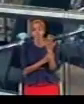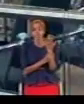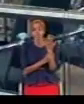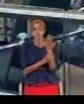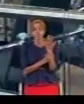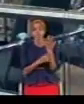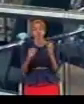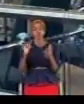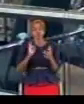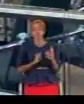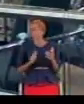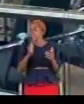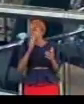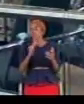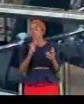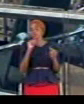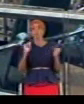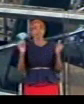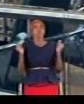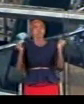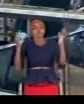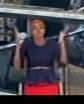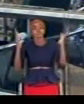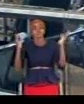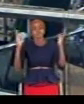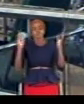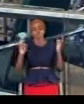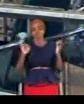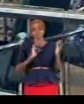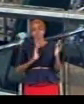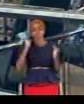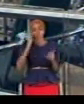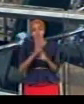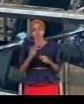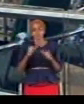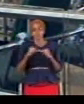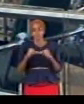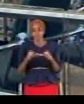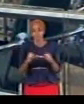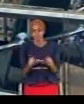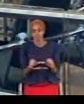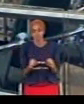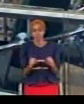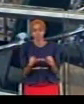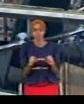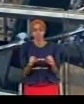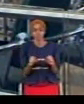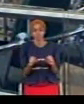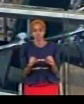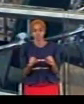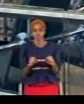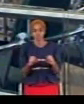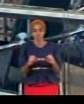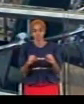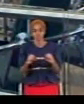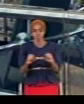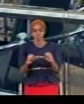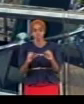No, I'm not giving up. No, I'll keep going